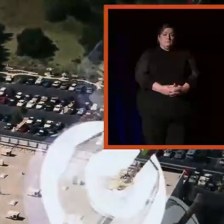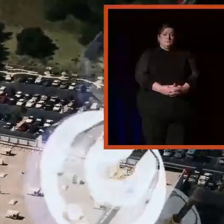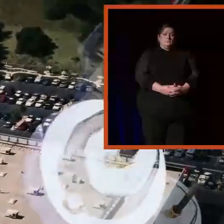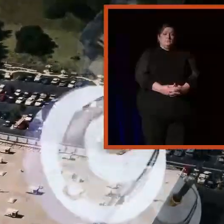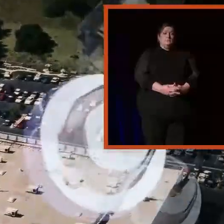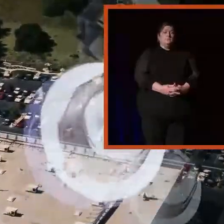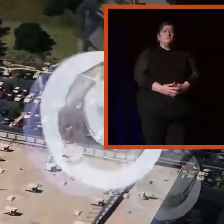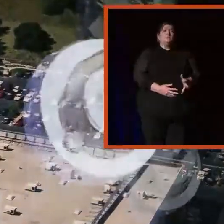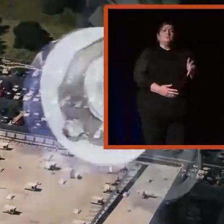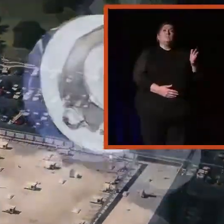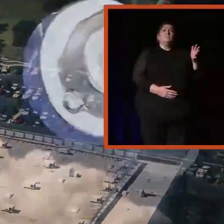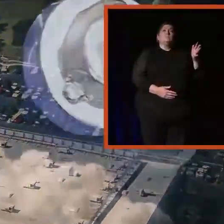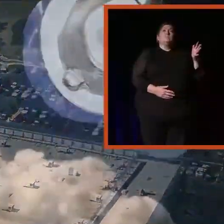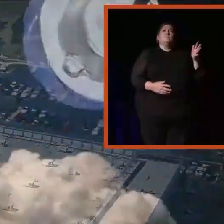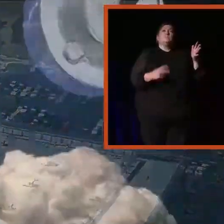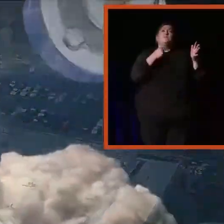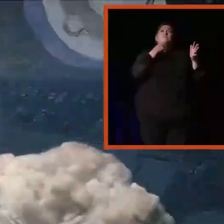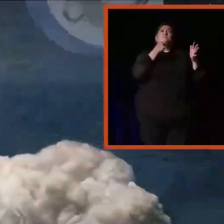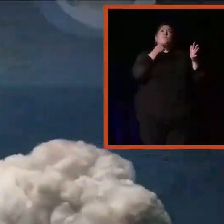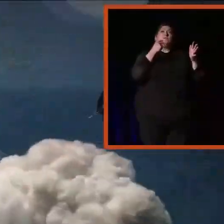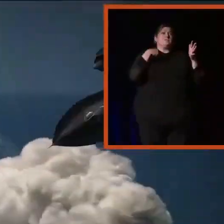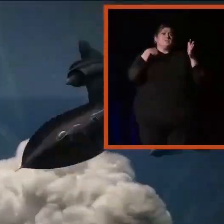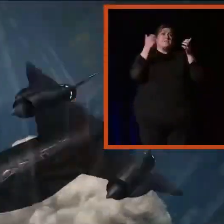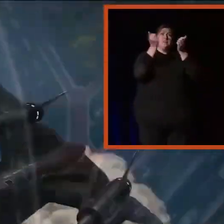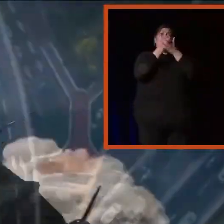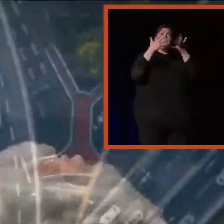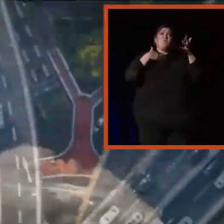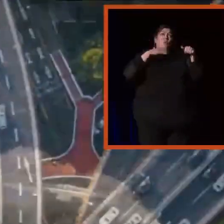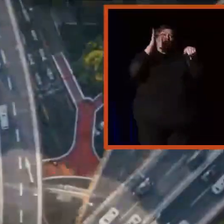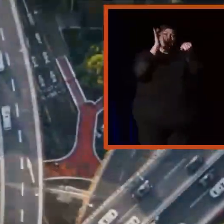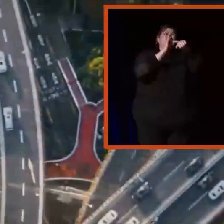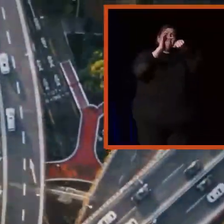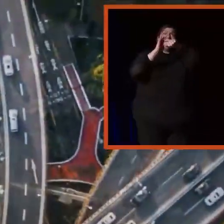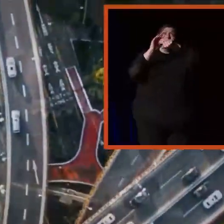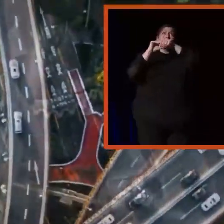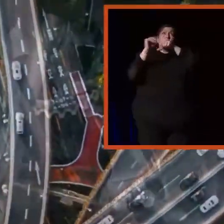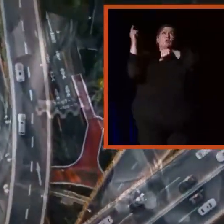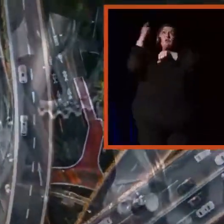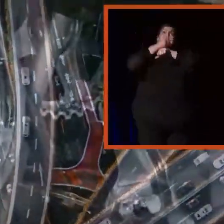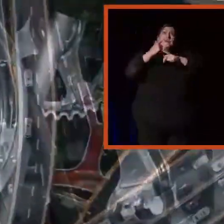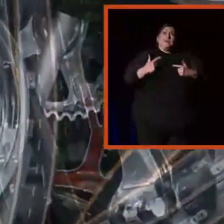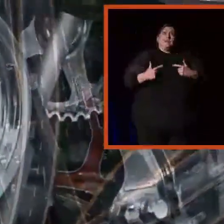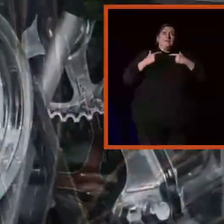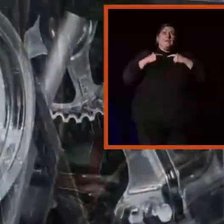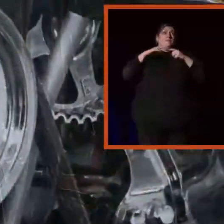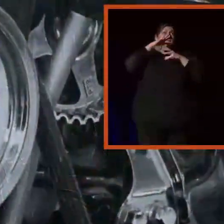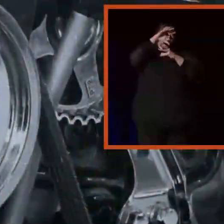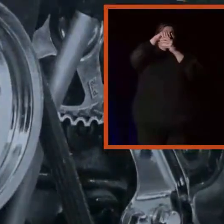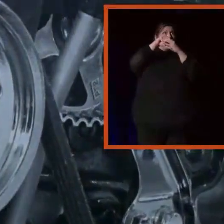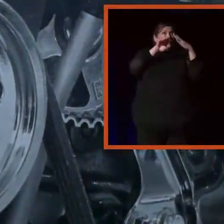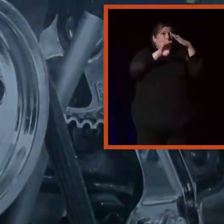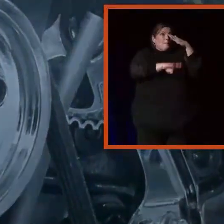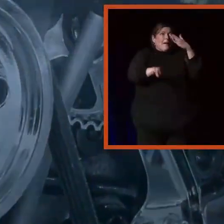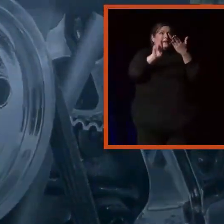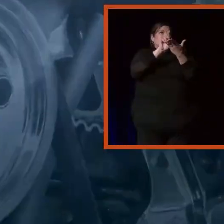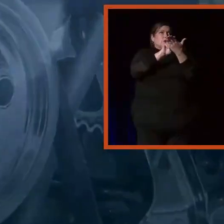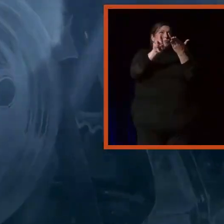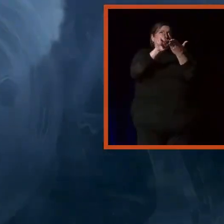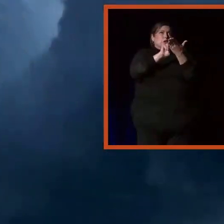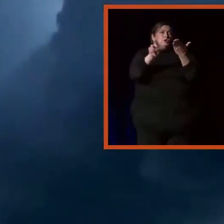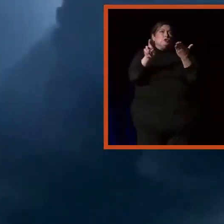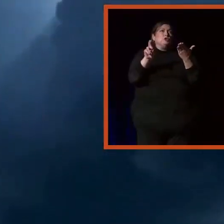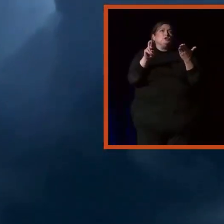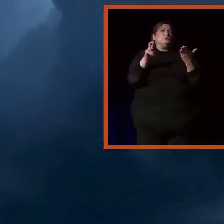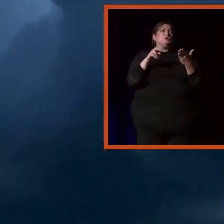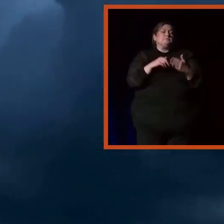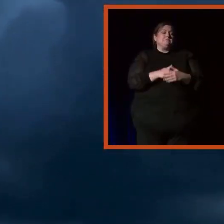Practically everything we touch in our daily lives has been developed and improved through basic research.